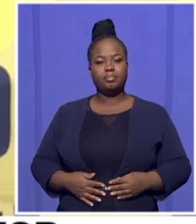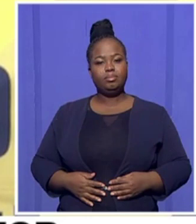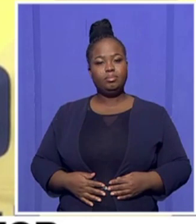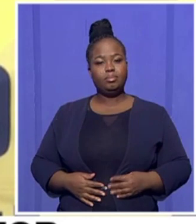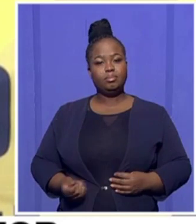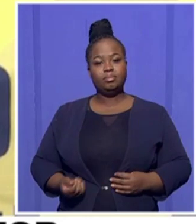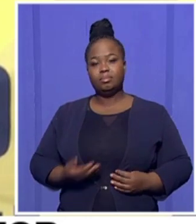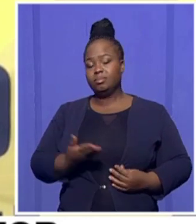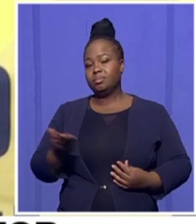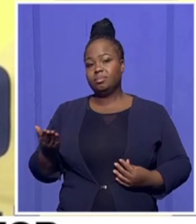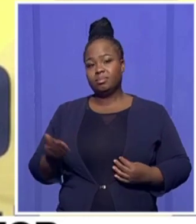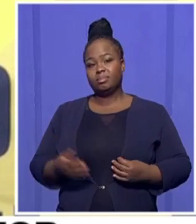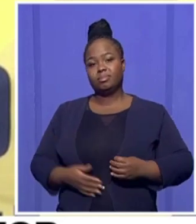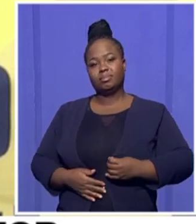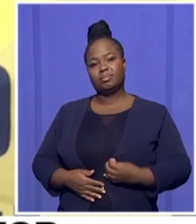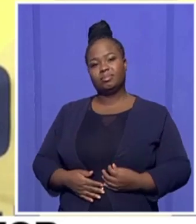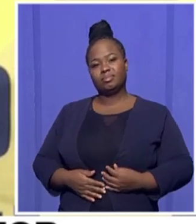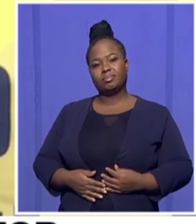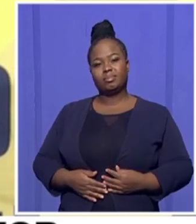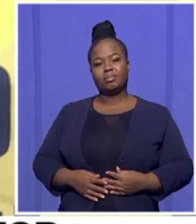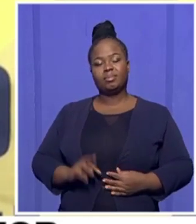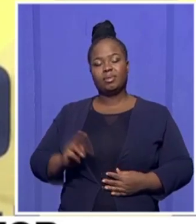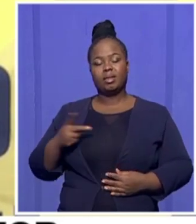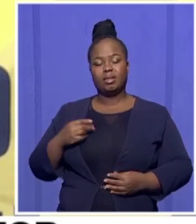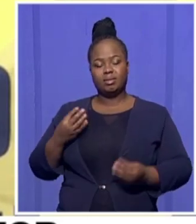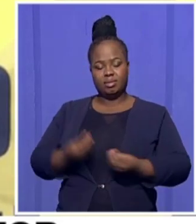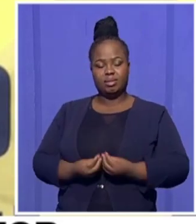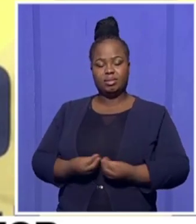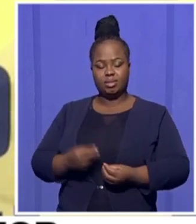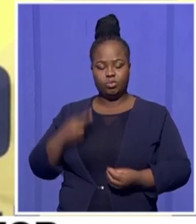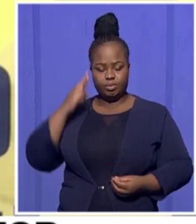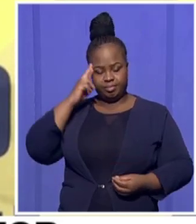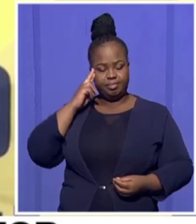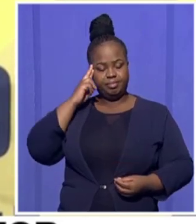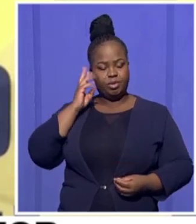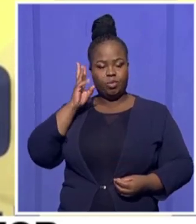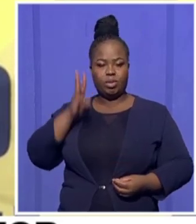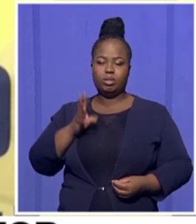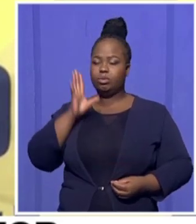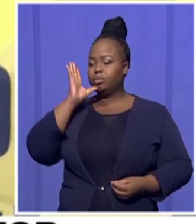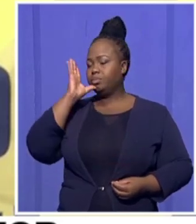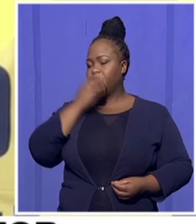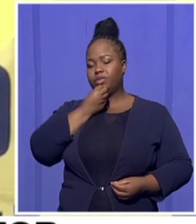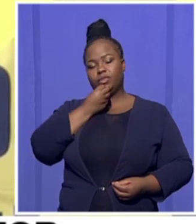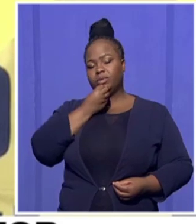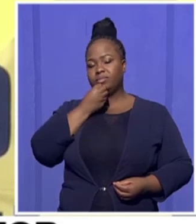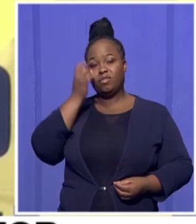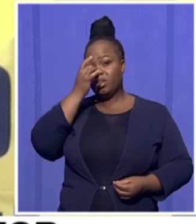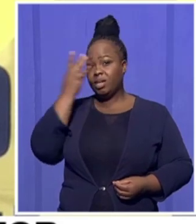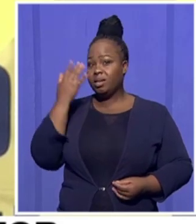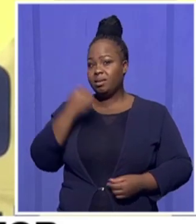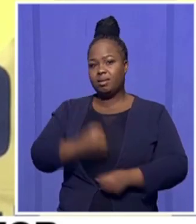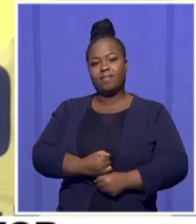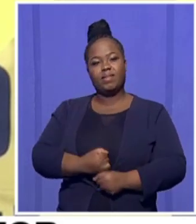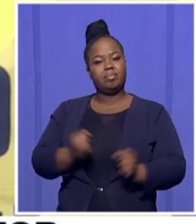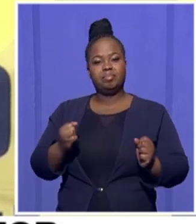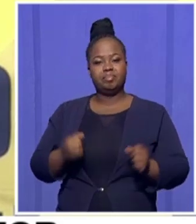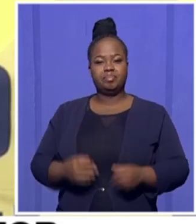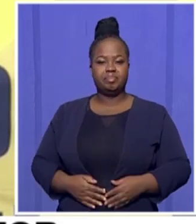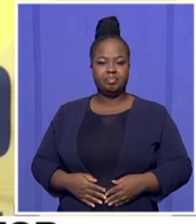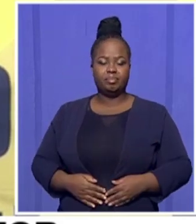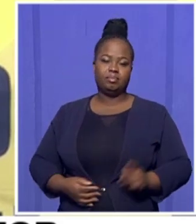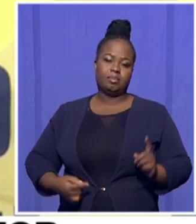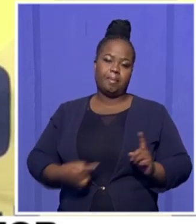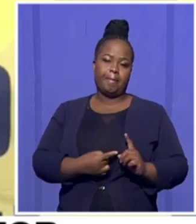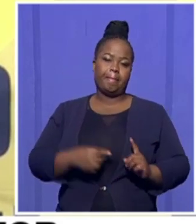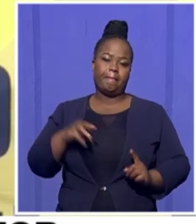these are some of the memories, too beautiful to forget, that Comrade